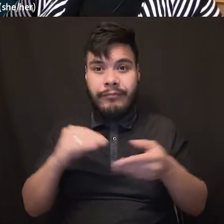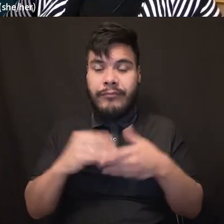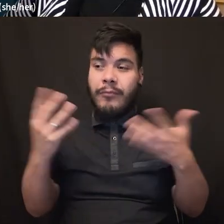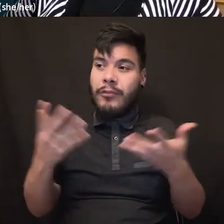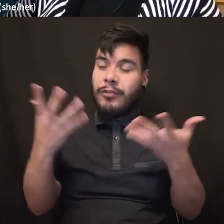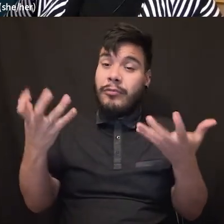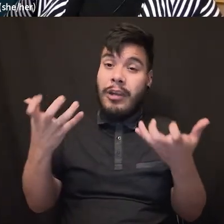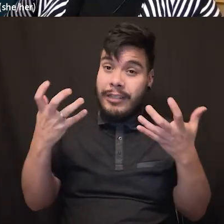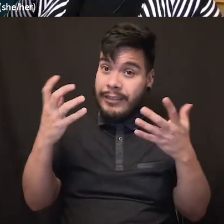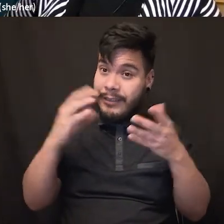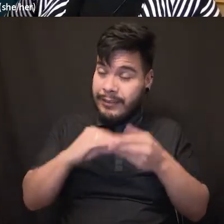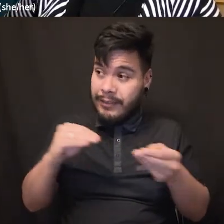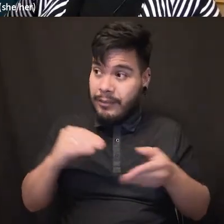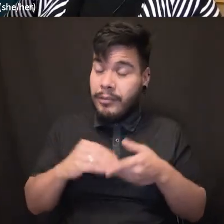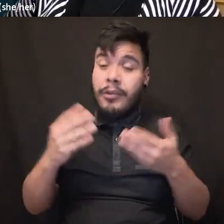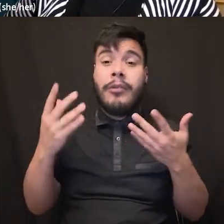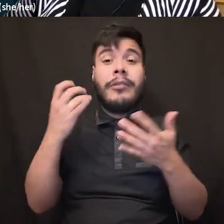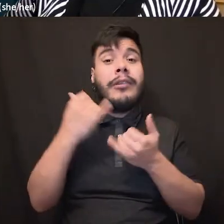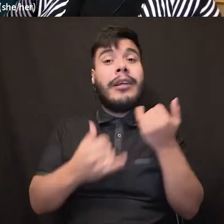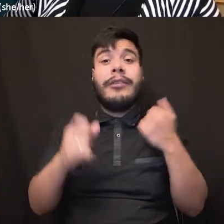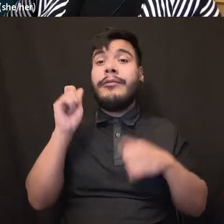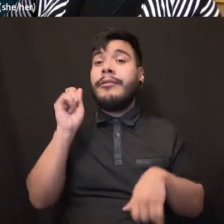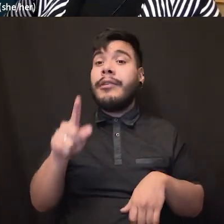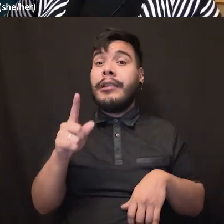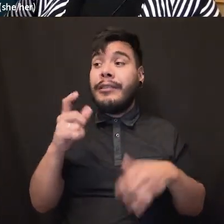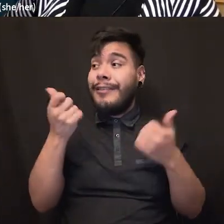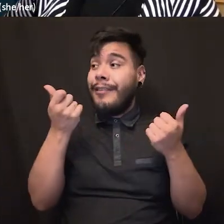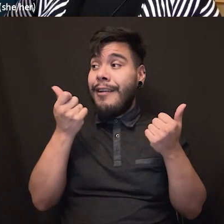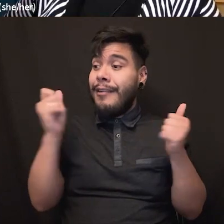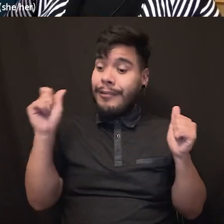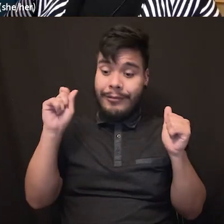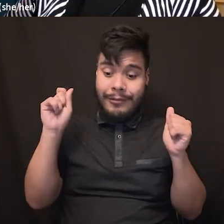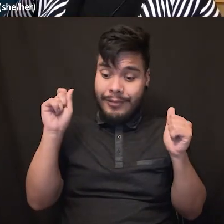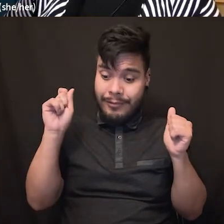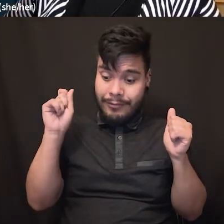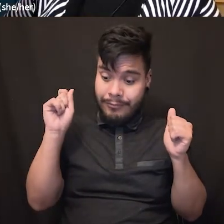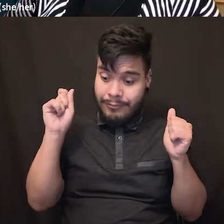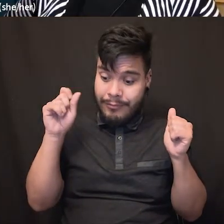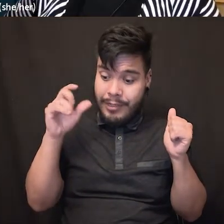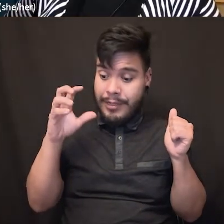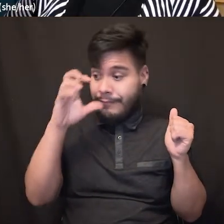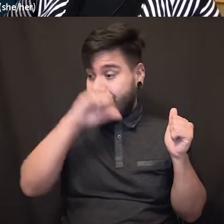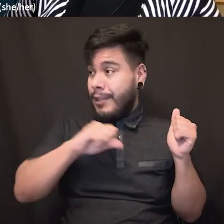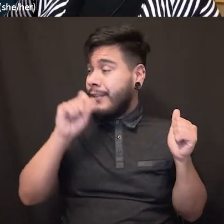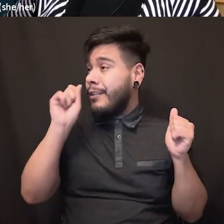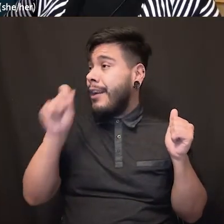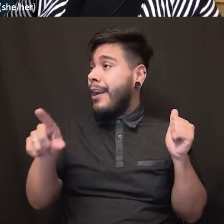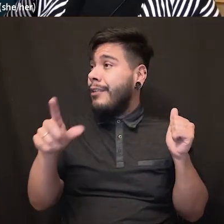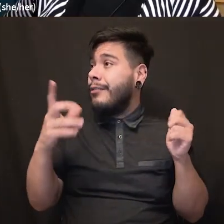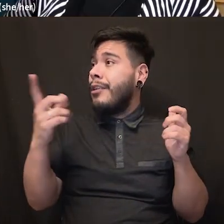closing question is there anything we didn't ask you about that you wish we had asked you about?